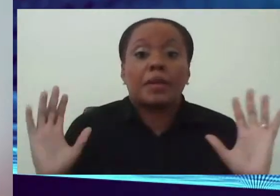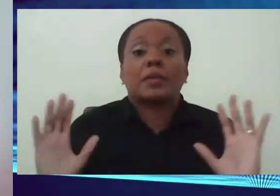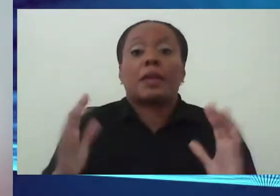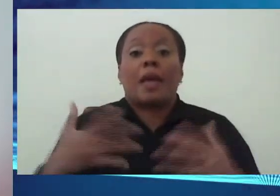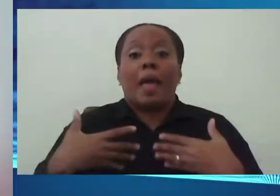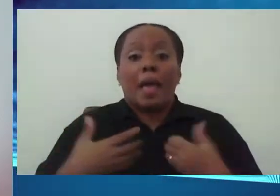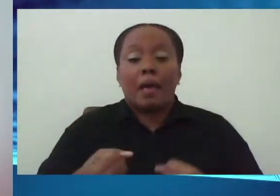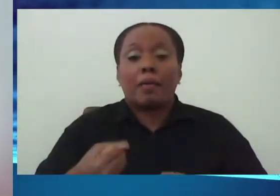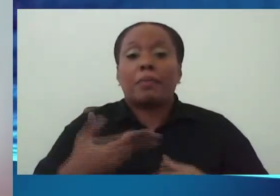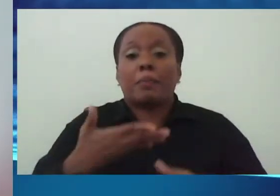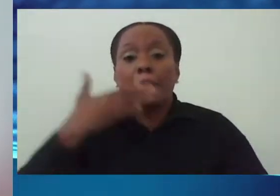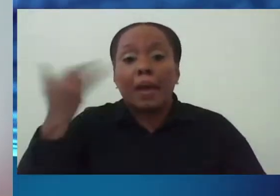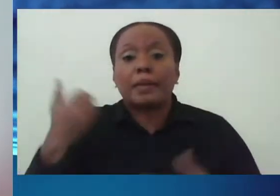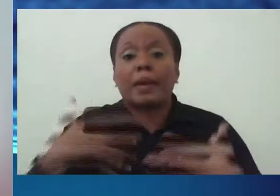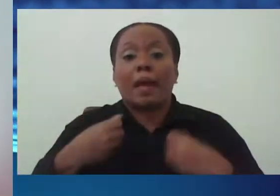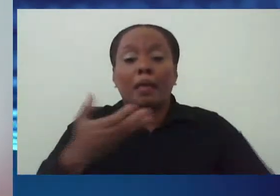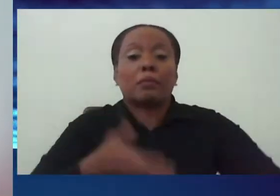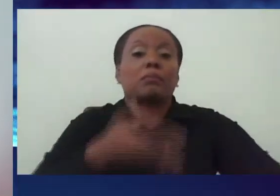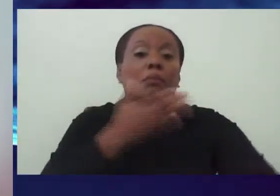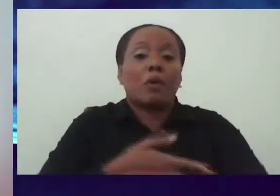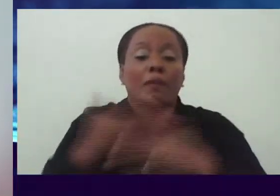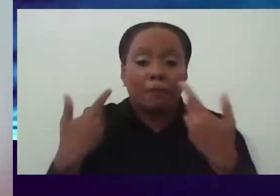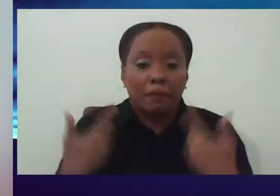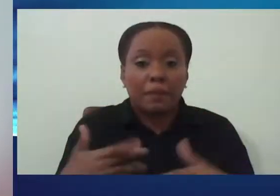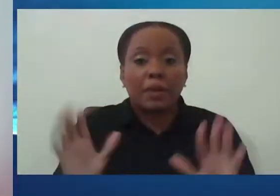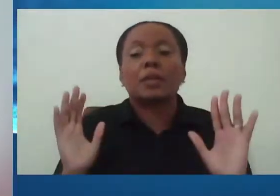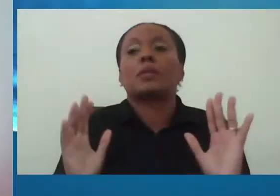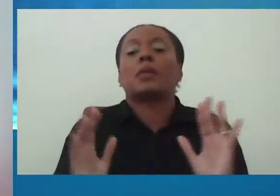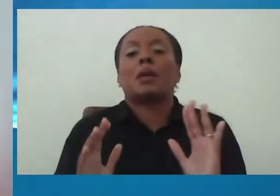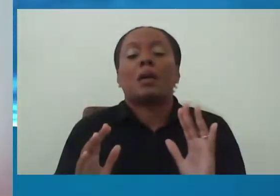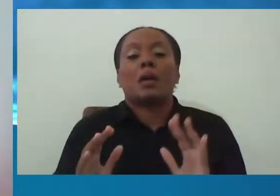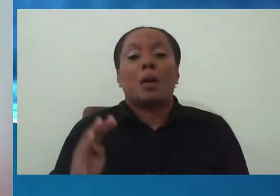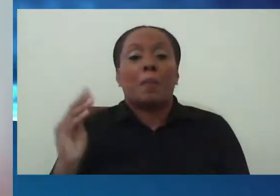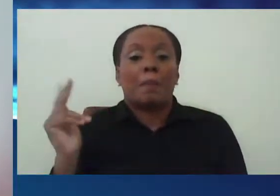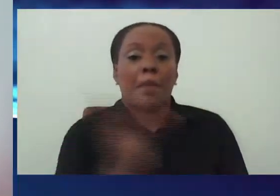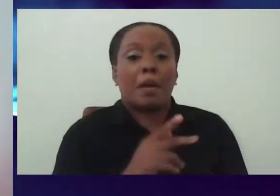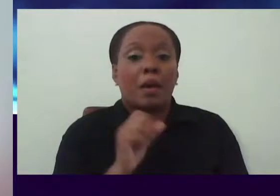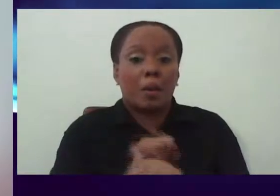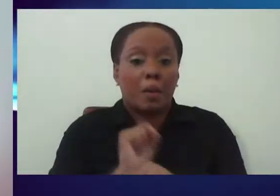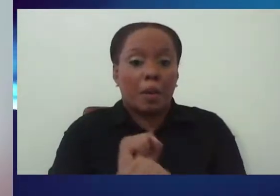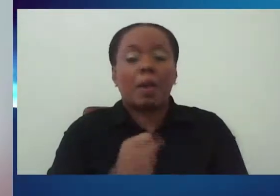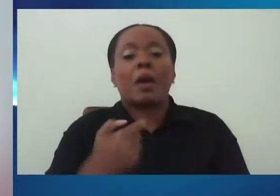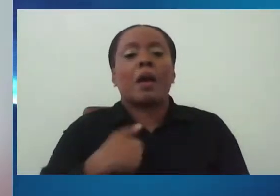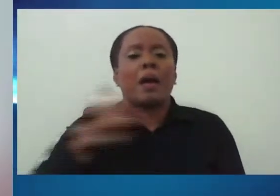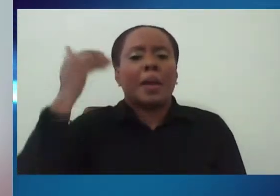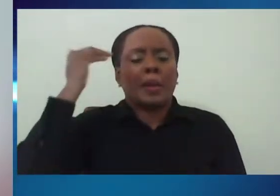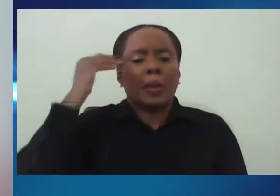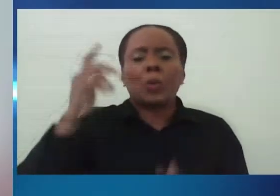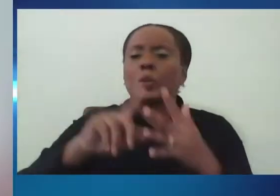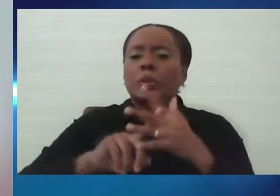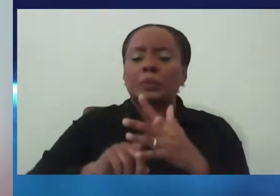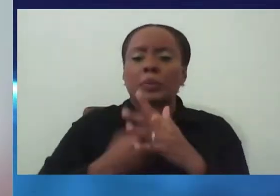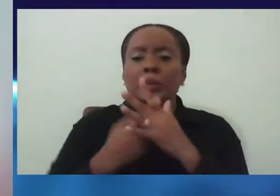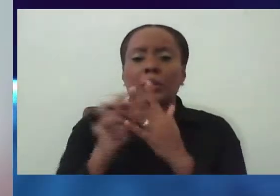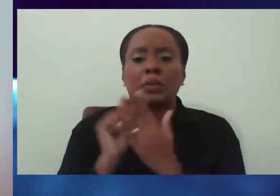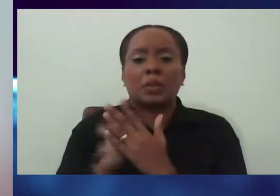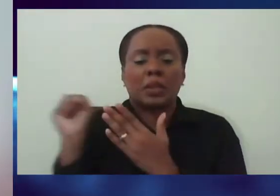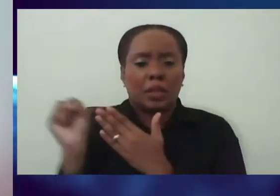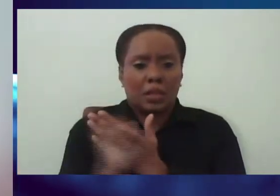workplace guidance around the beginning of September, and we would have recently updated